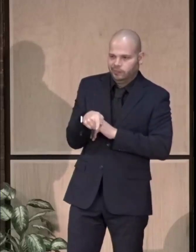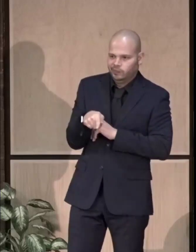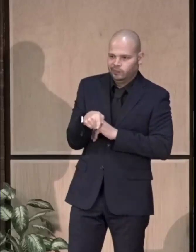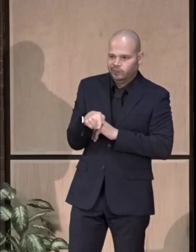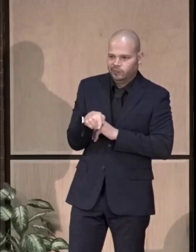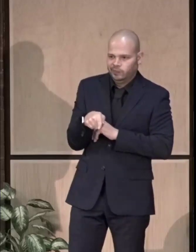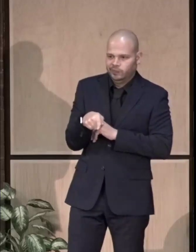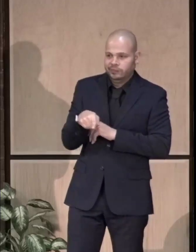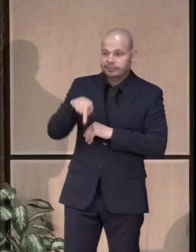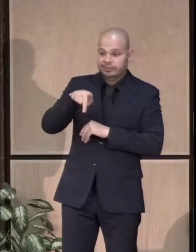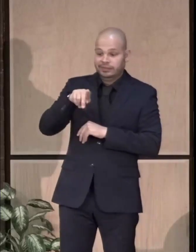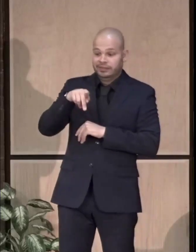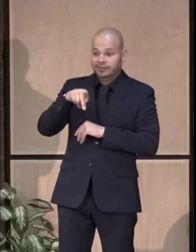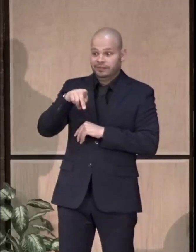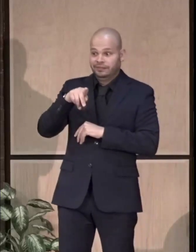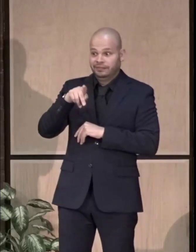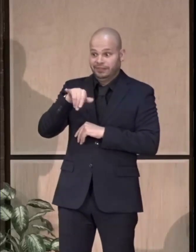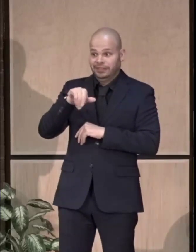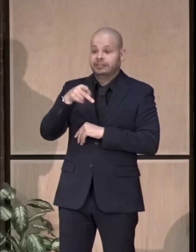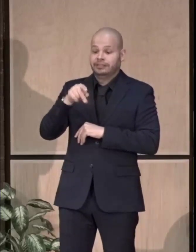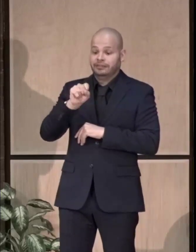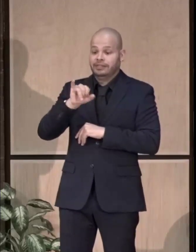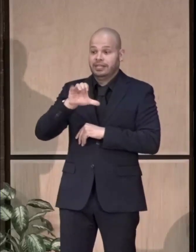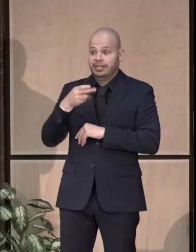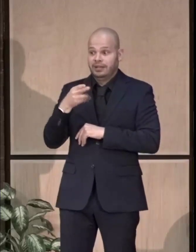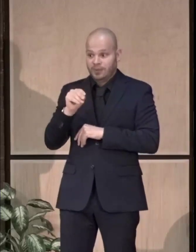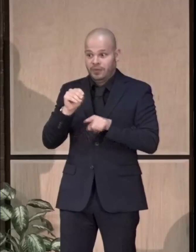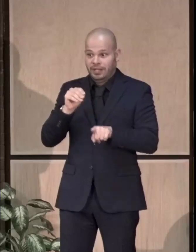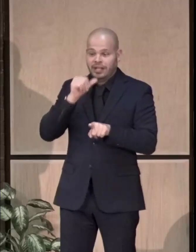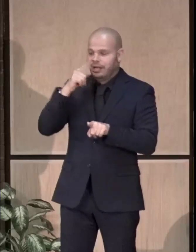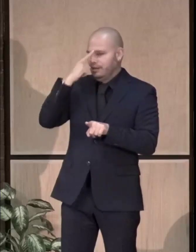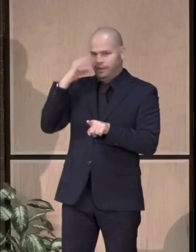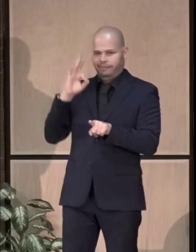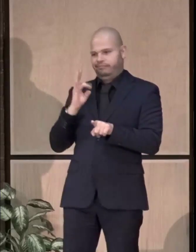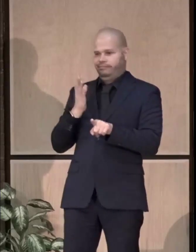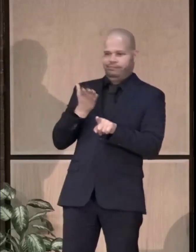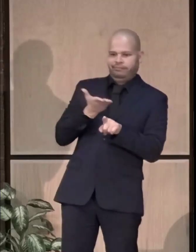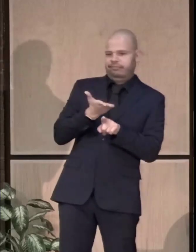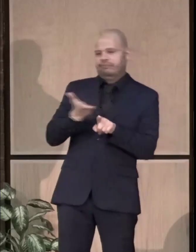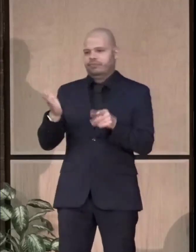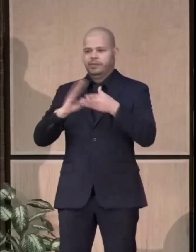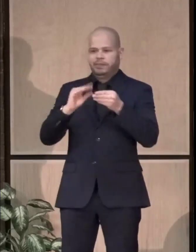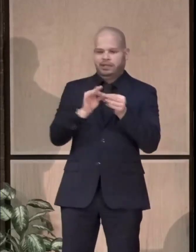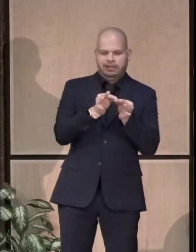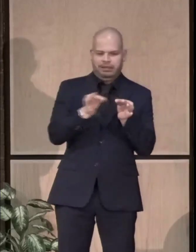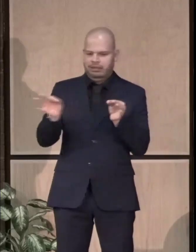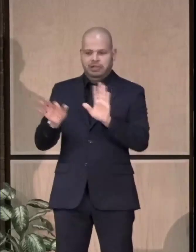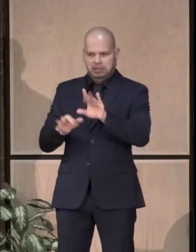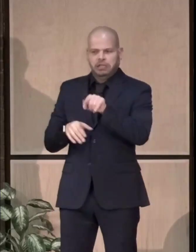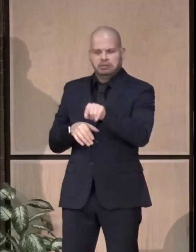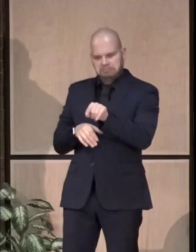not due to a substance or physiological condition. Do you see that? I do see that, sir. Were you told